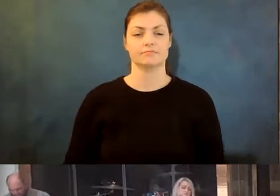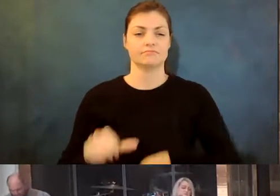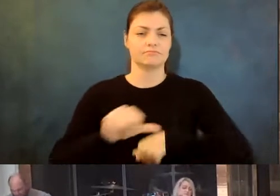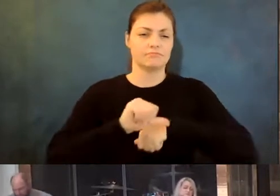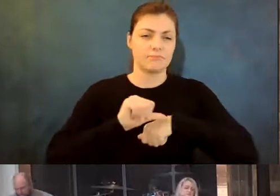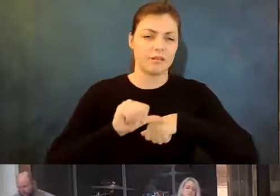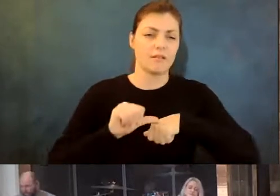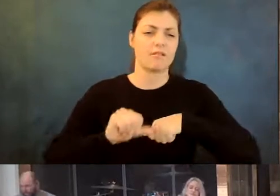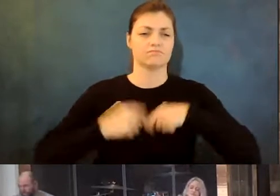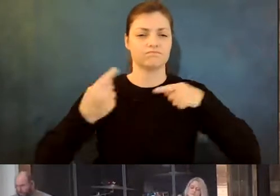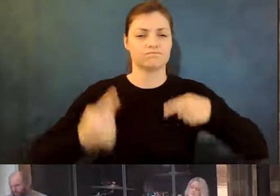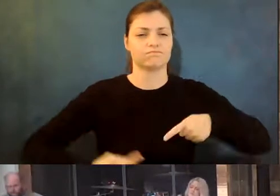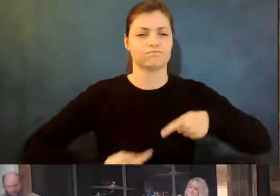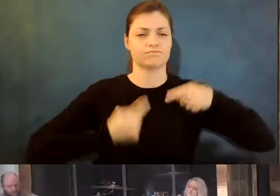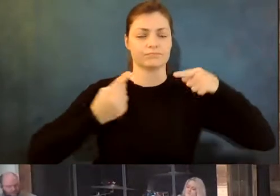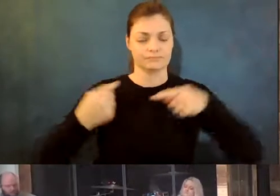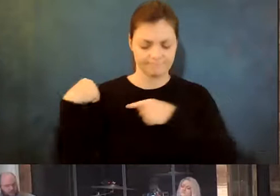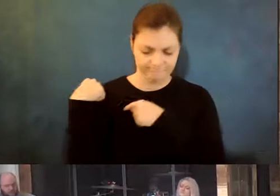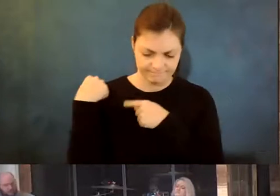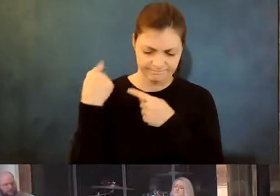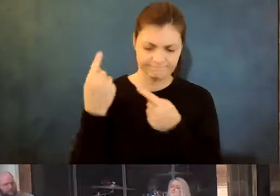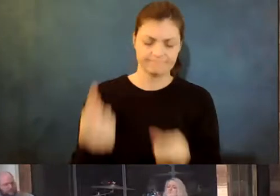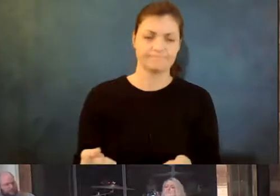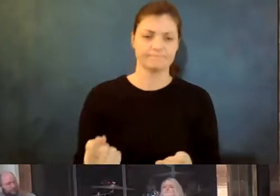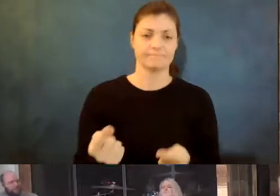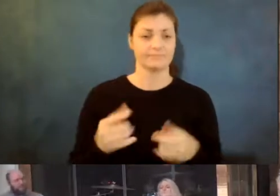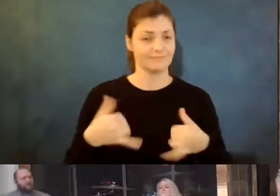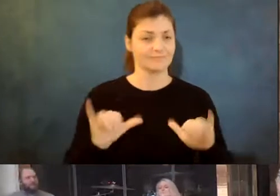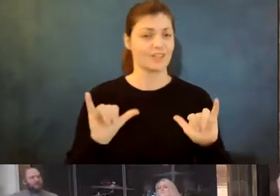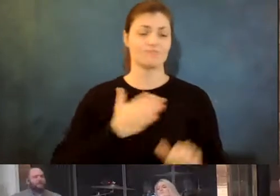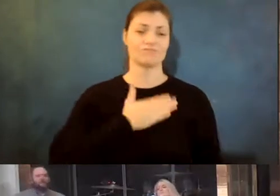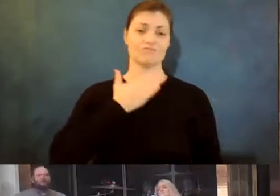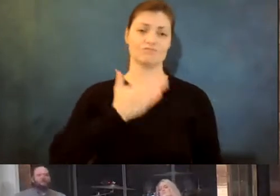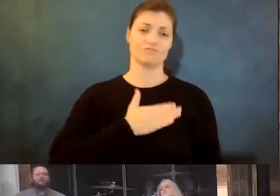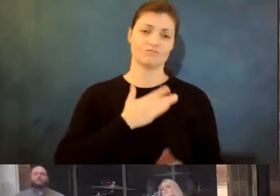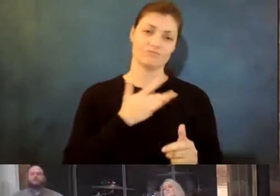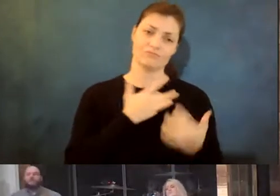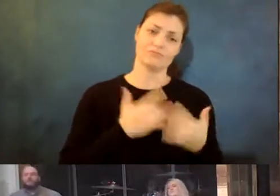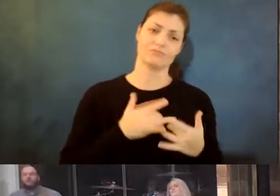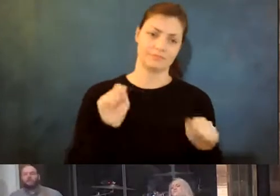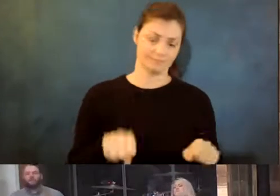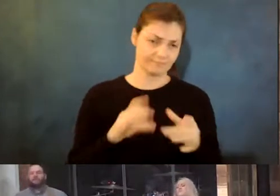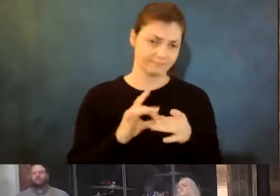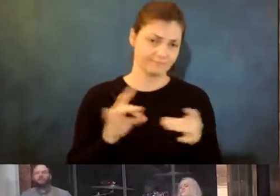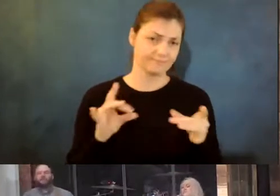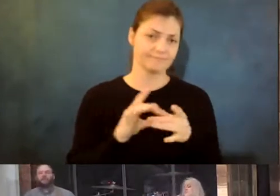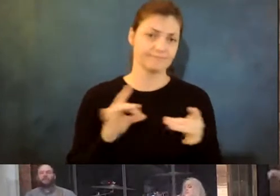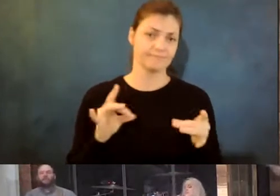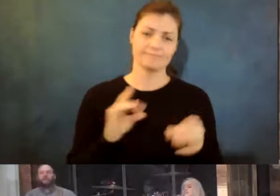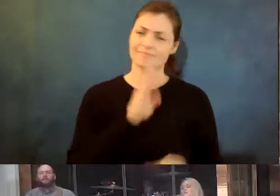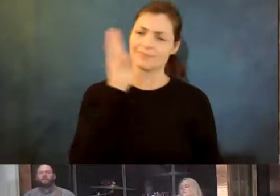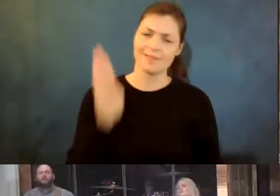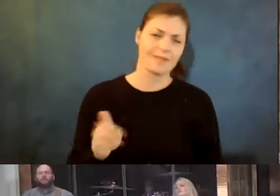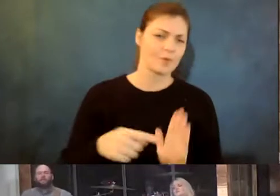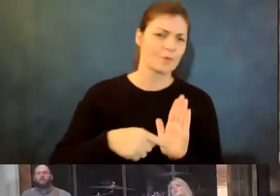scars and struggles on the way, but with joy our hearts can say,